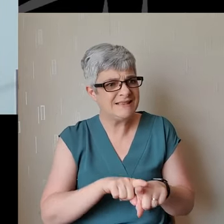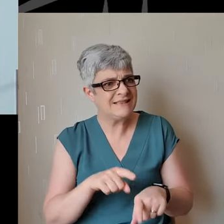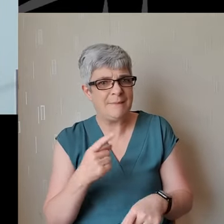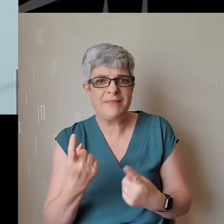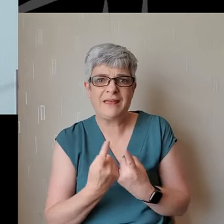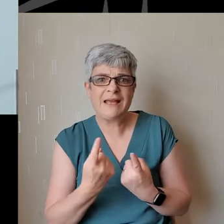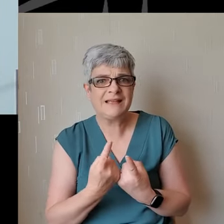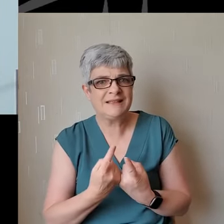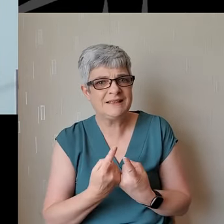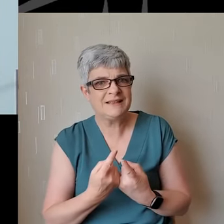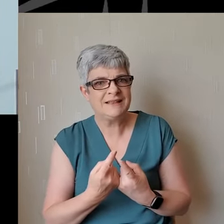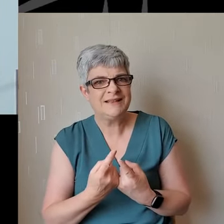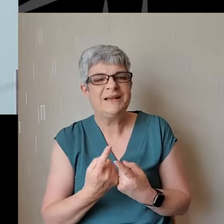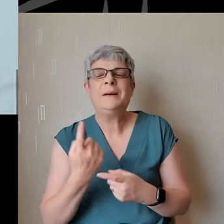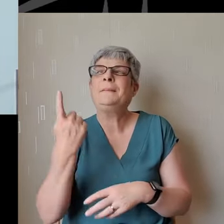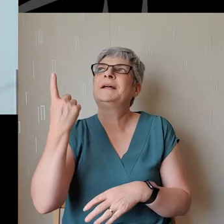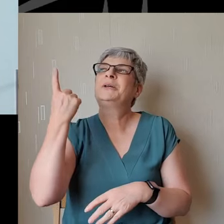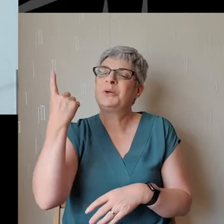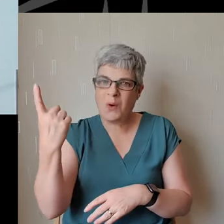thing. But God